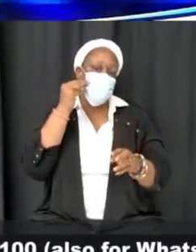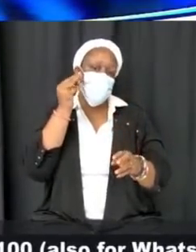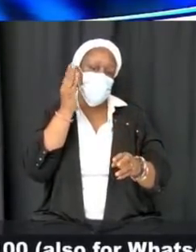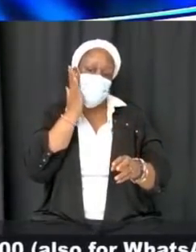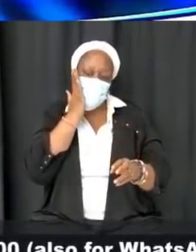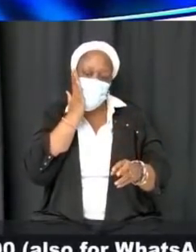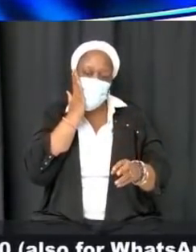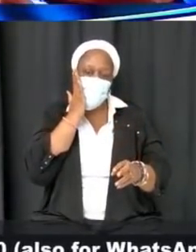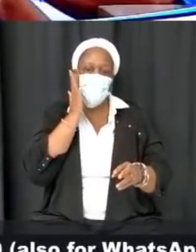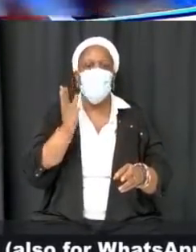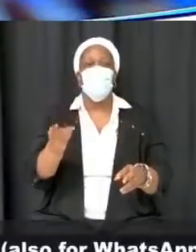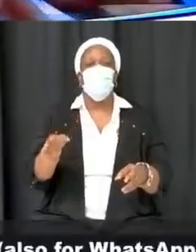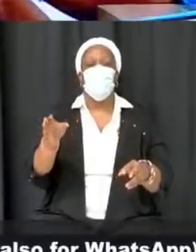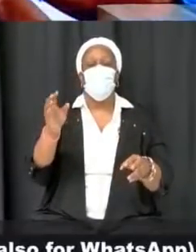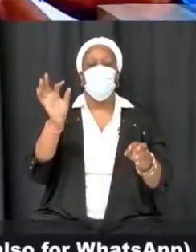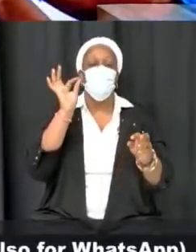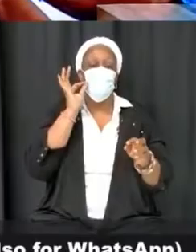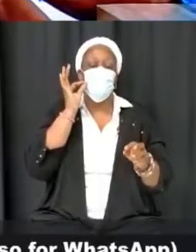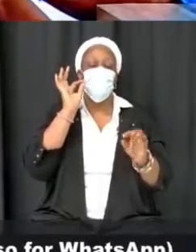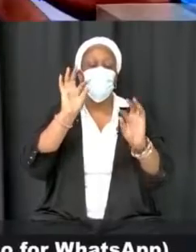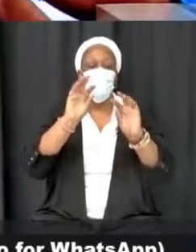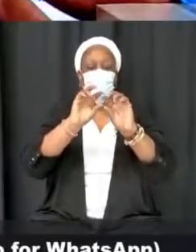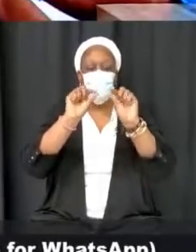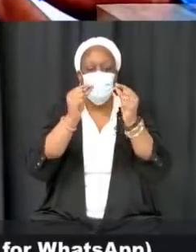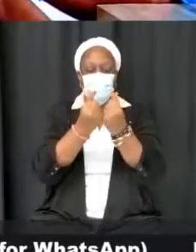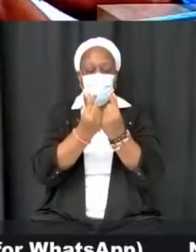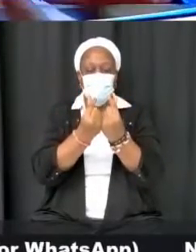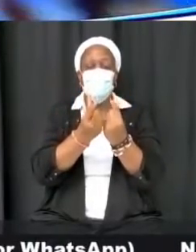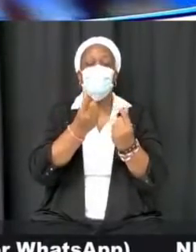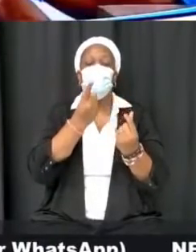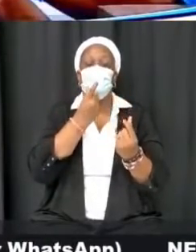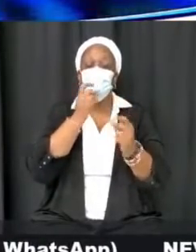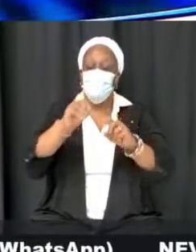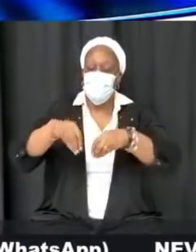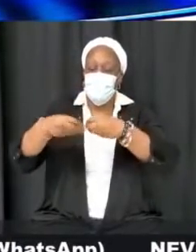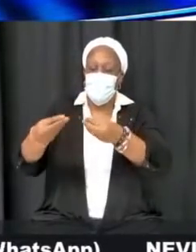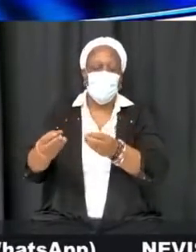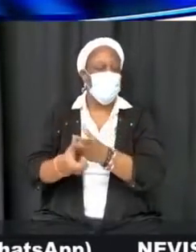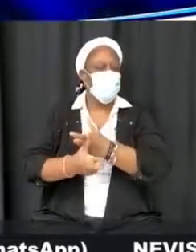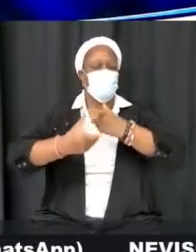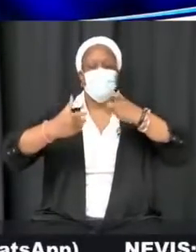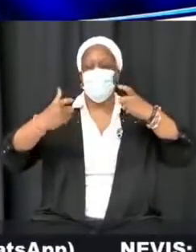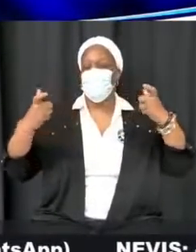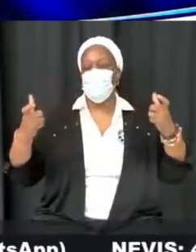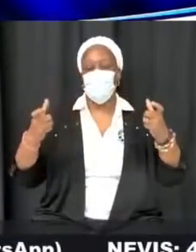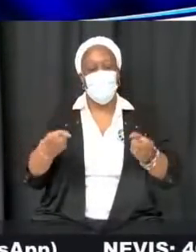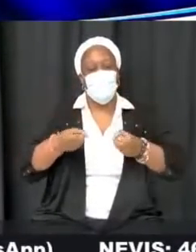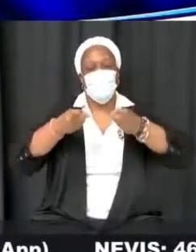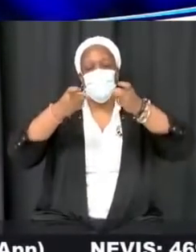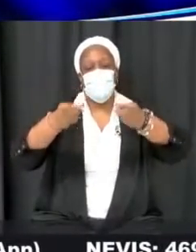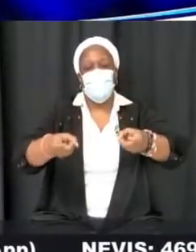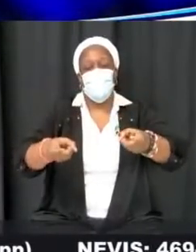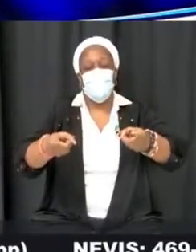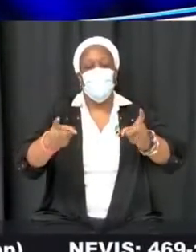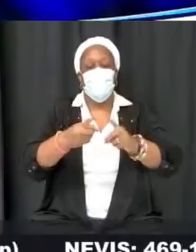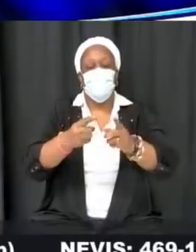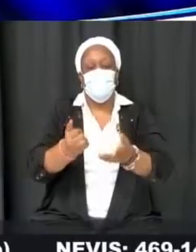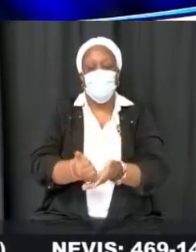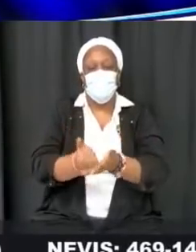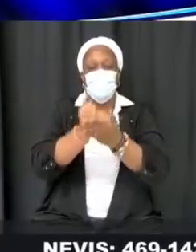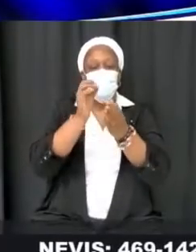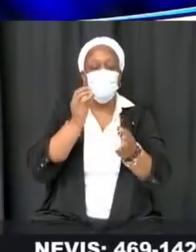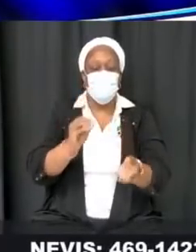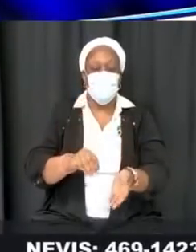this difficult time. The National COVID-19 Task Force also